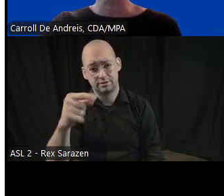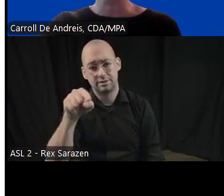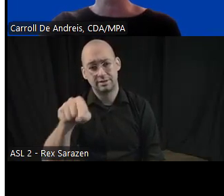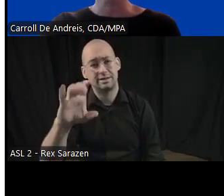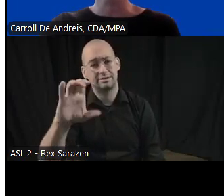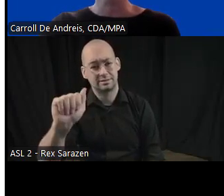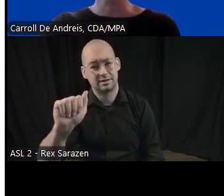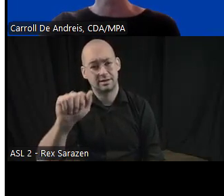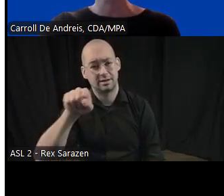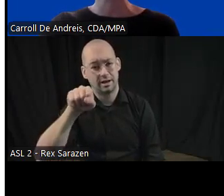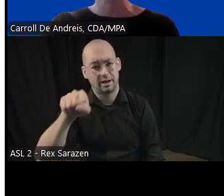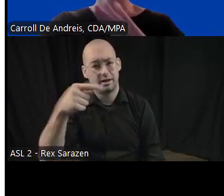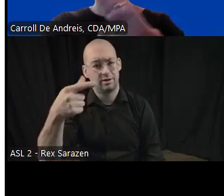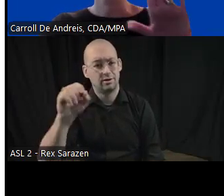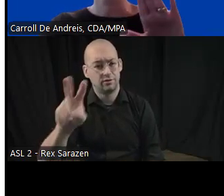ENGAGE.ca.